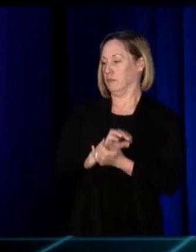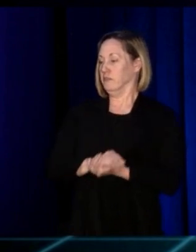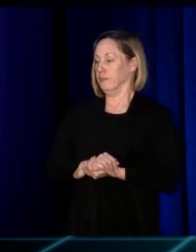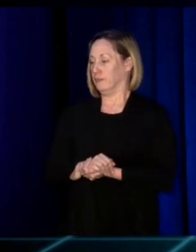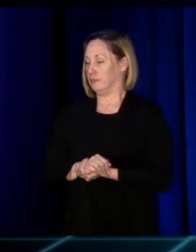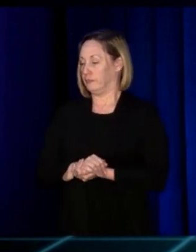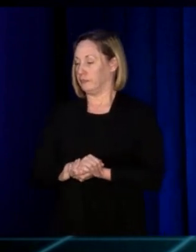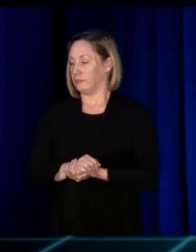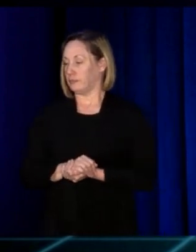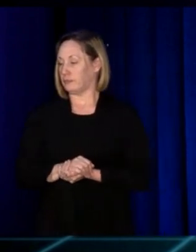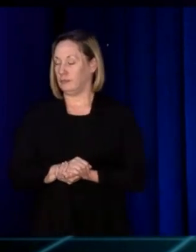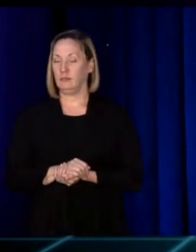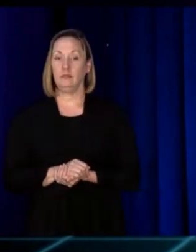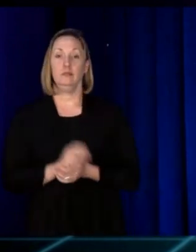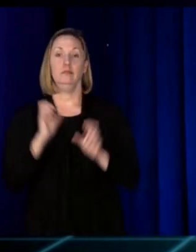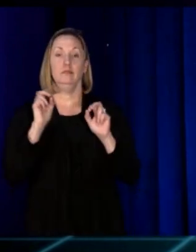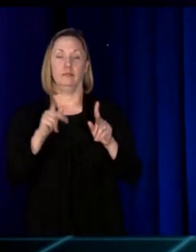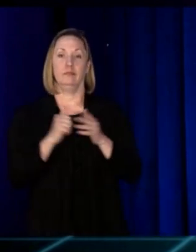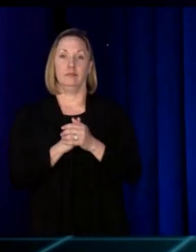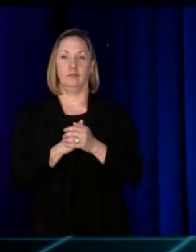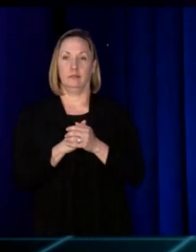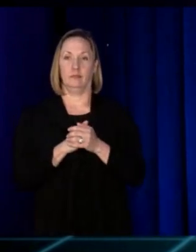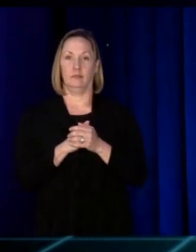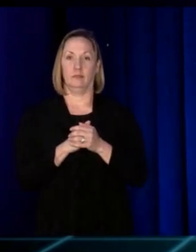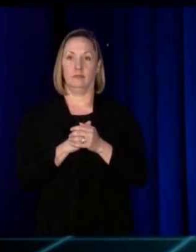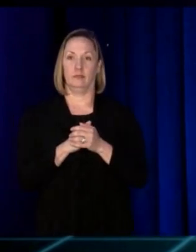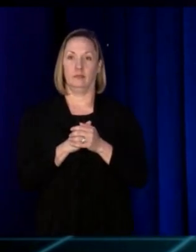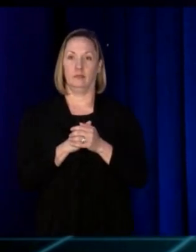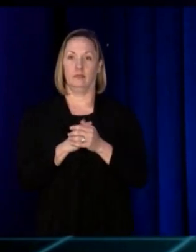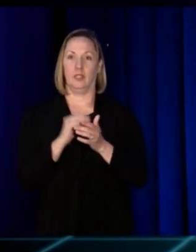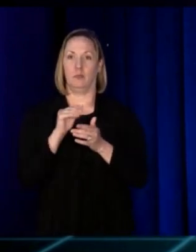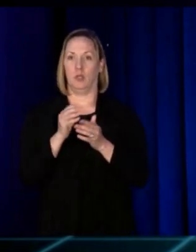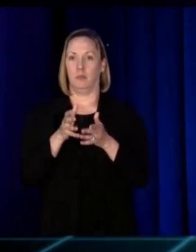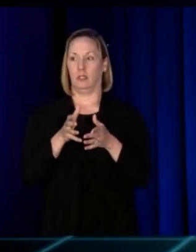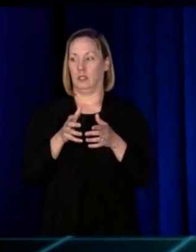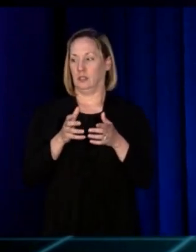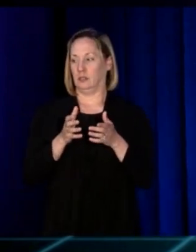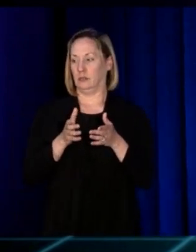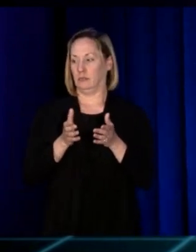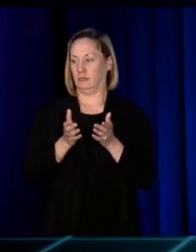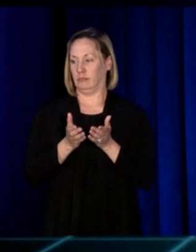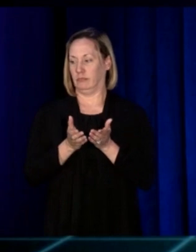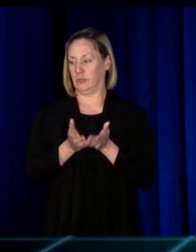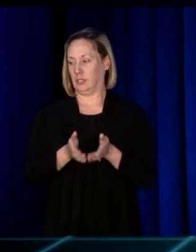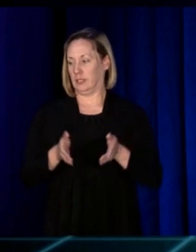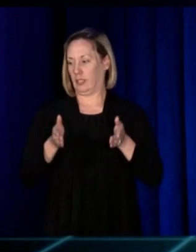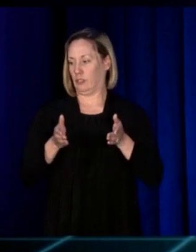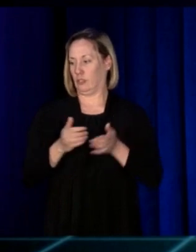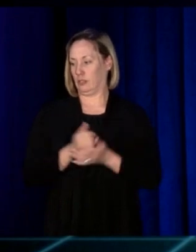did. Okay. Let's put them in this container.